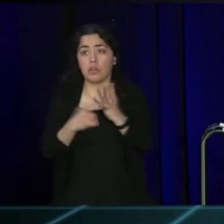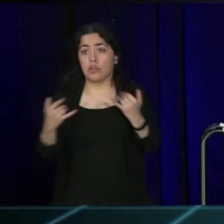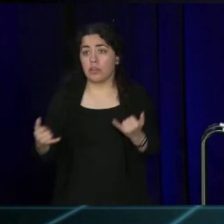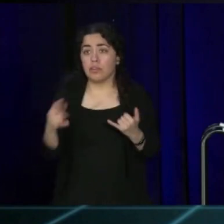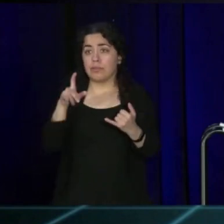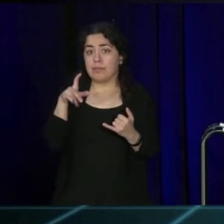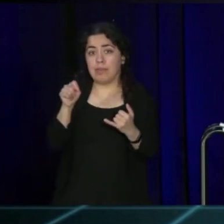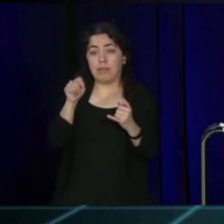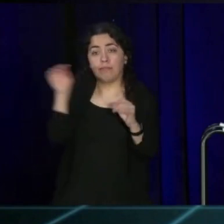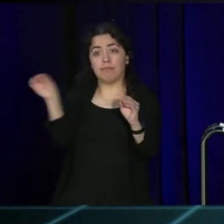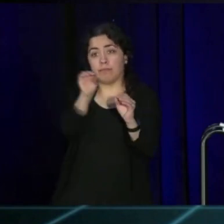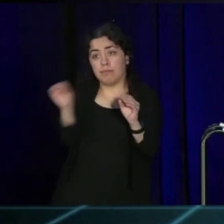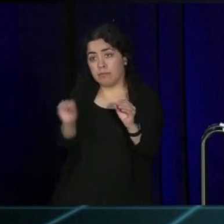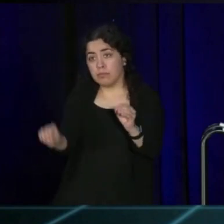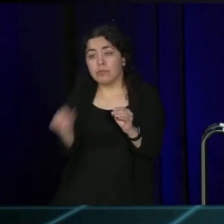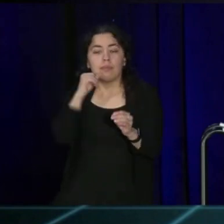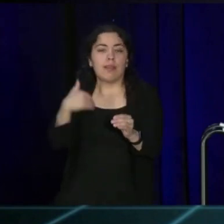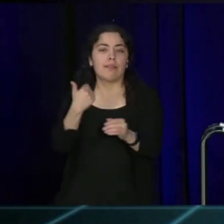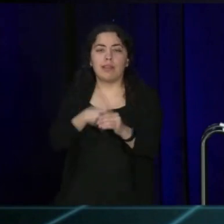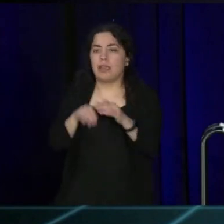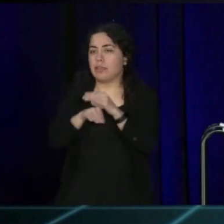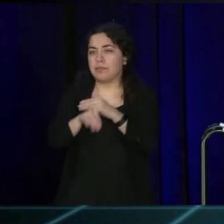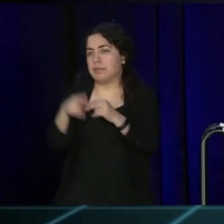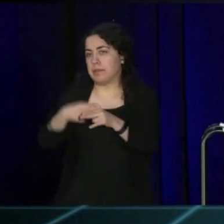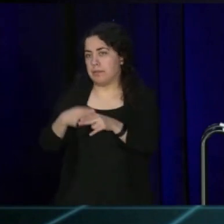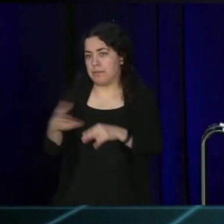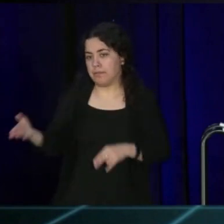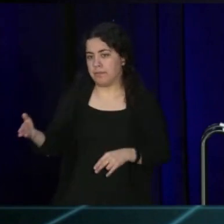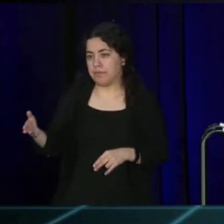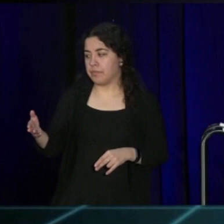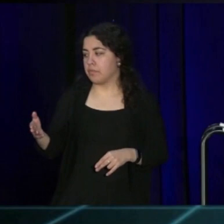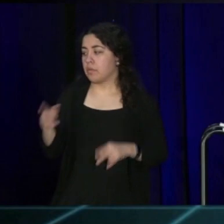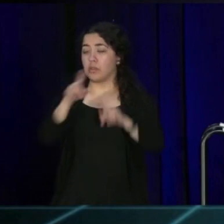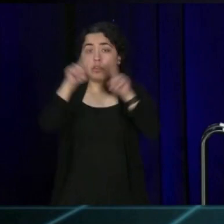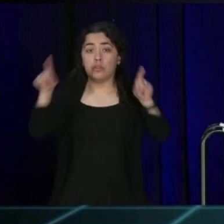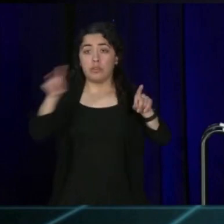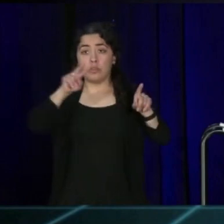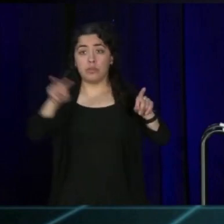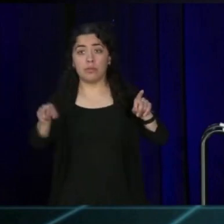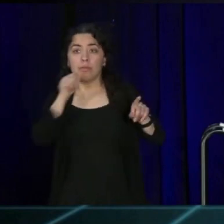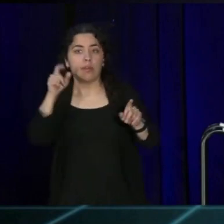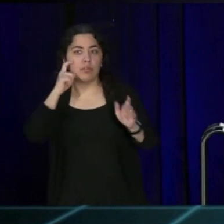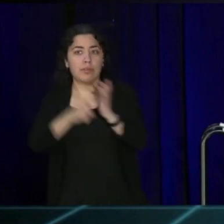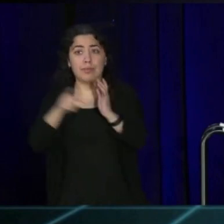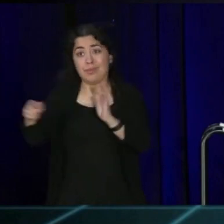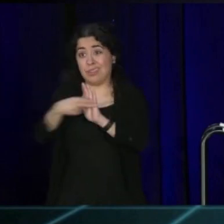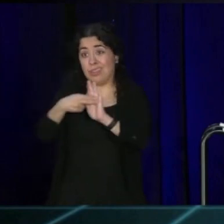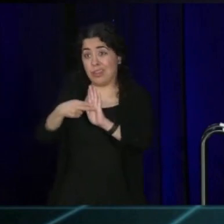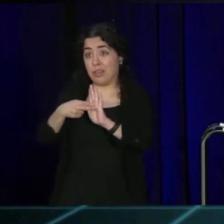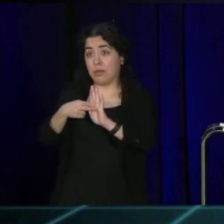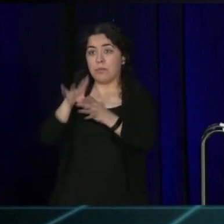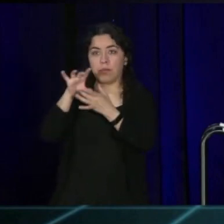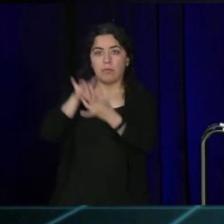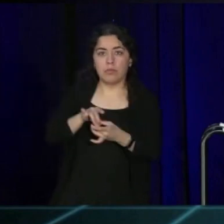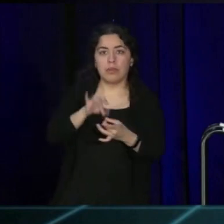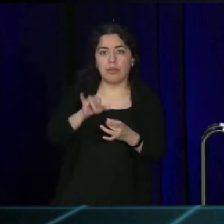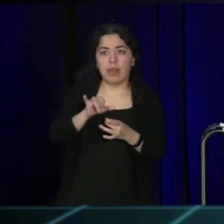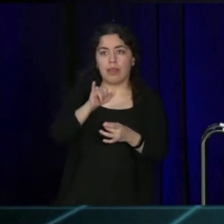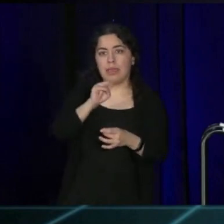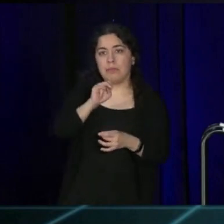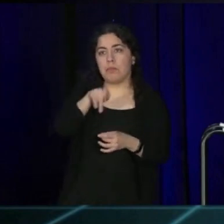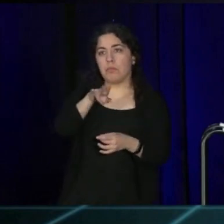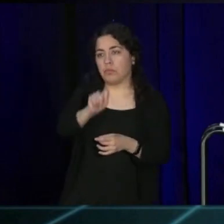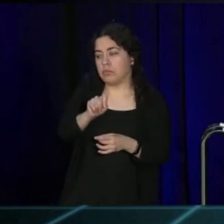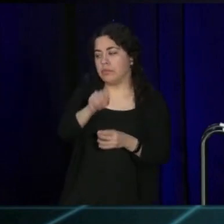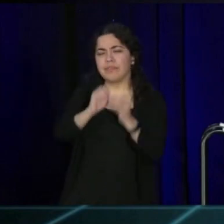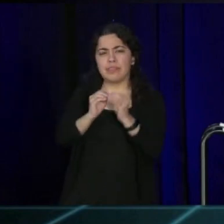have any accessible name. And it's because screen reader doesn't recognize that this label belongs to this input. So to fix this, we need